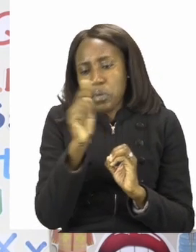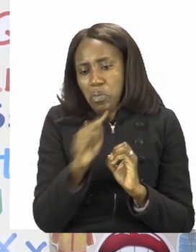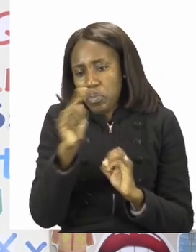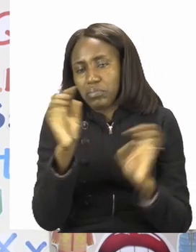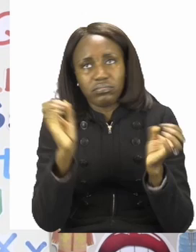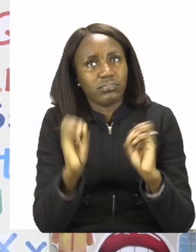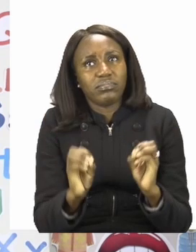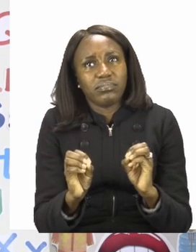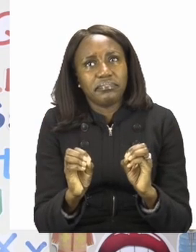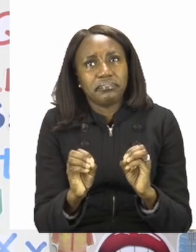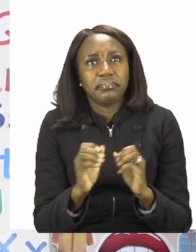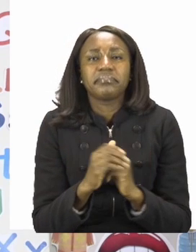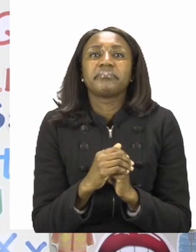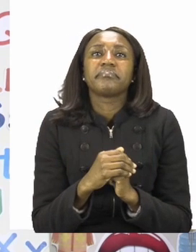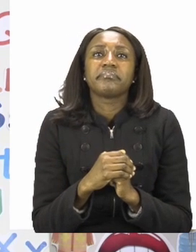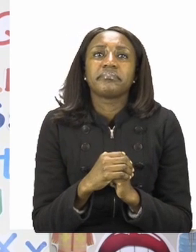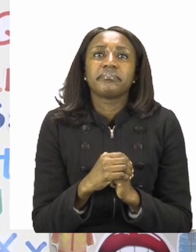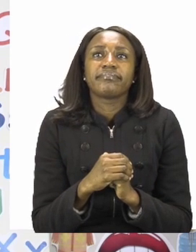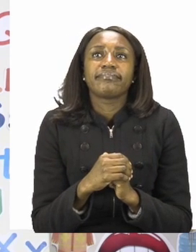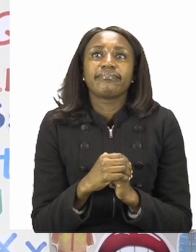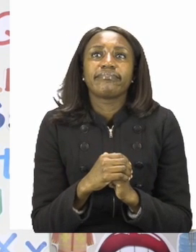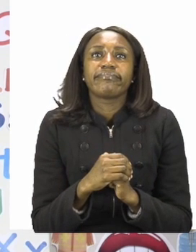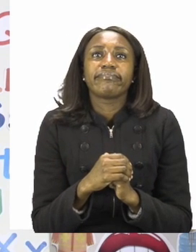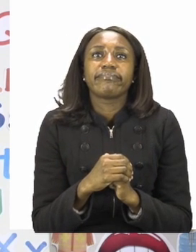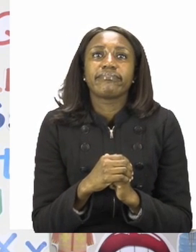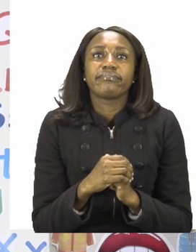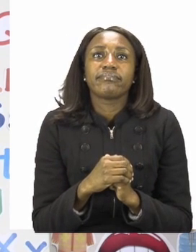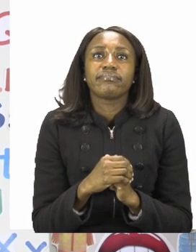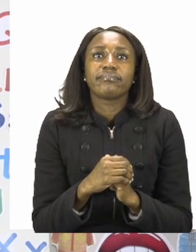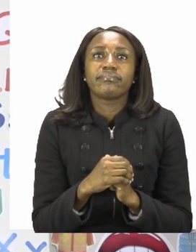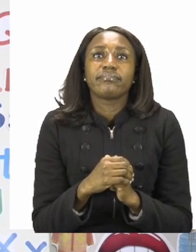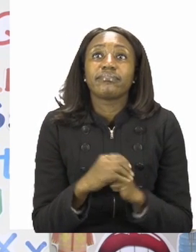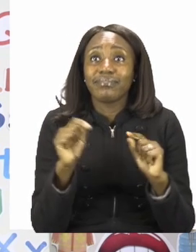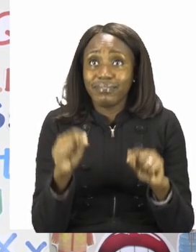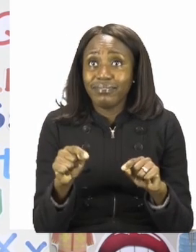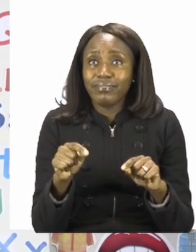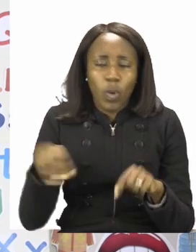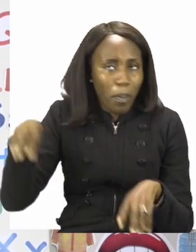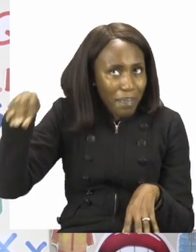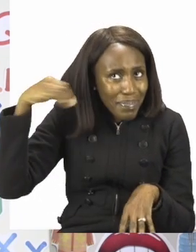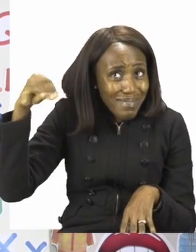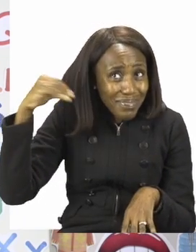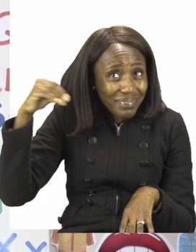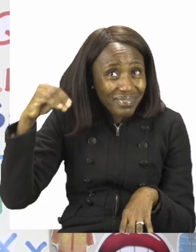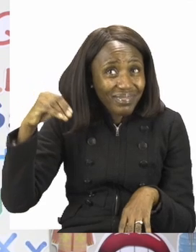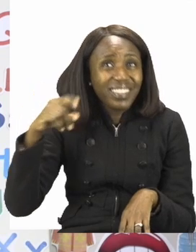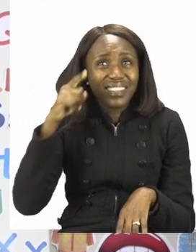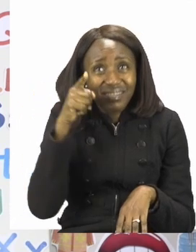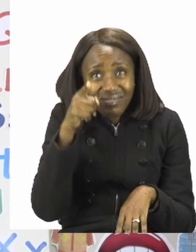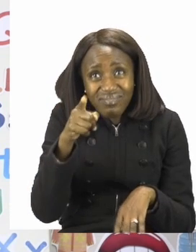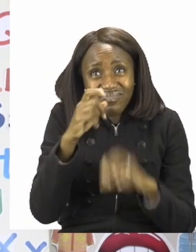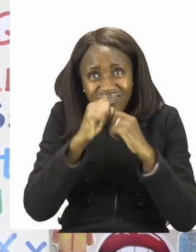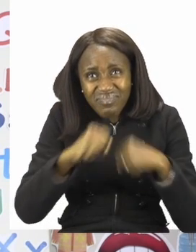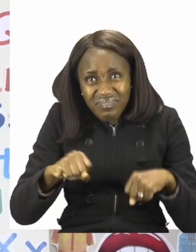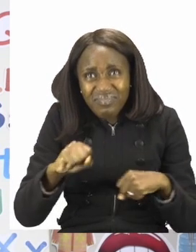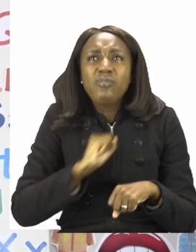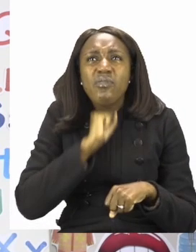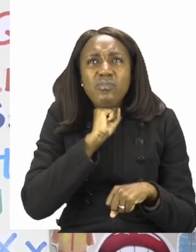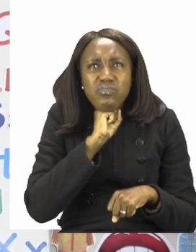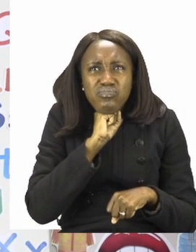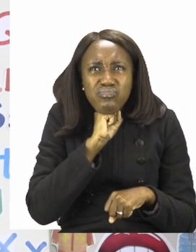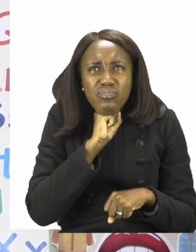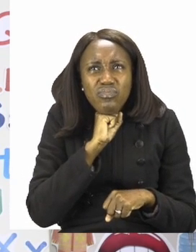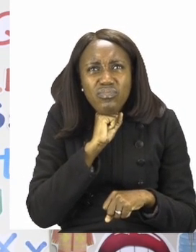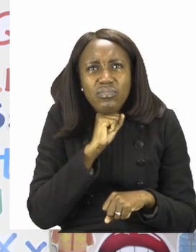it and wait for the next sound. So I am going to ring the bell and then we decide together.